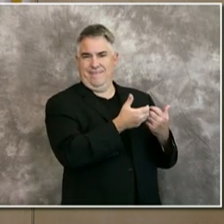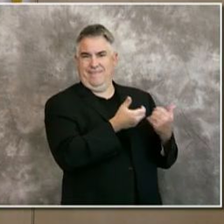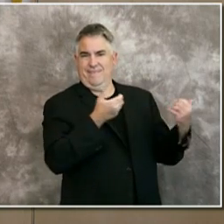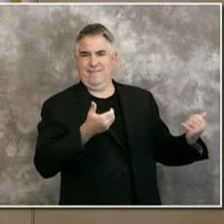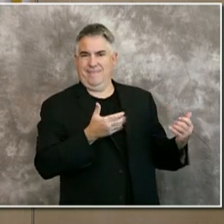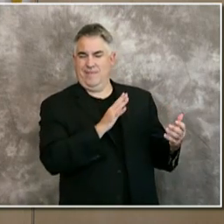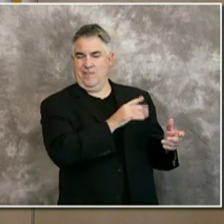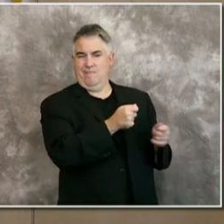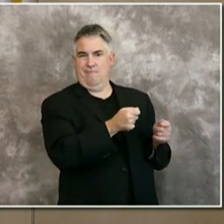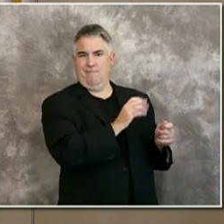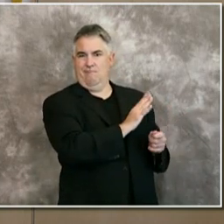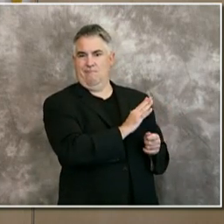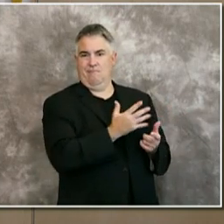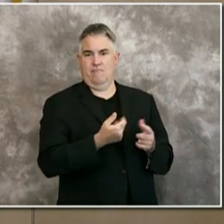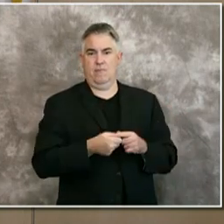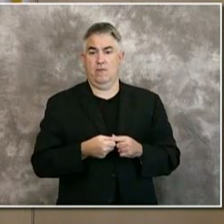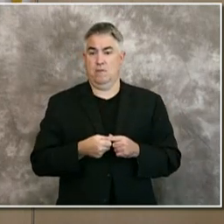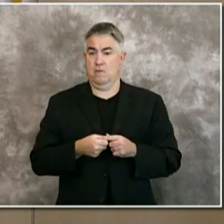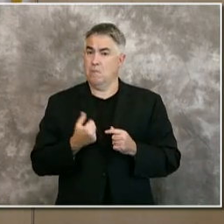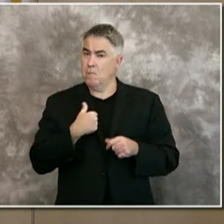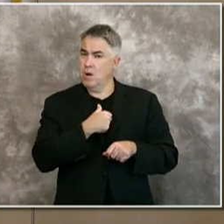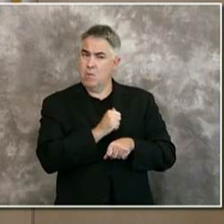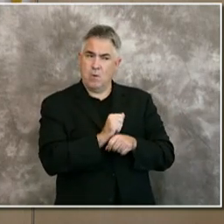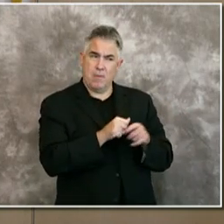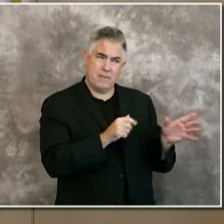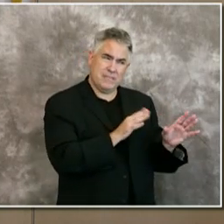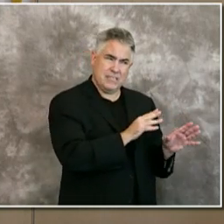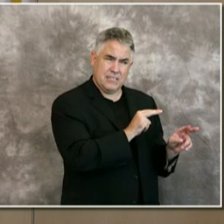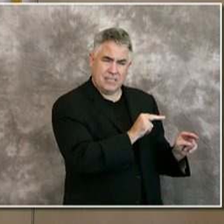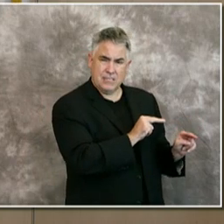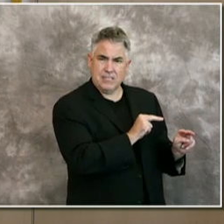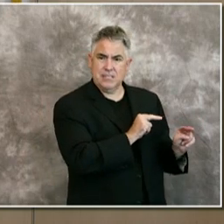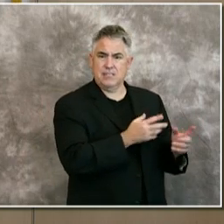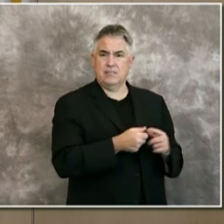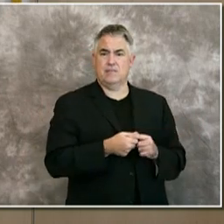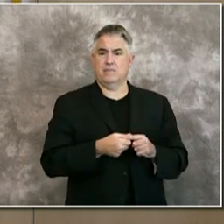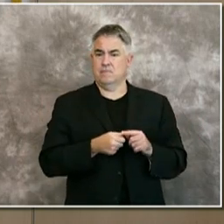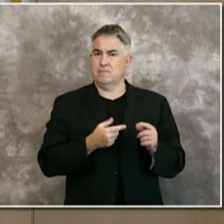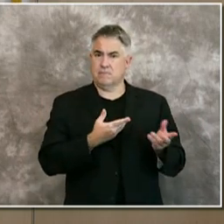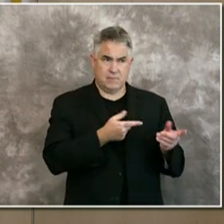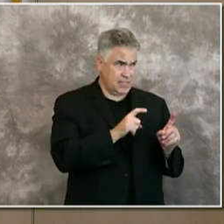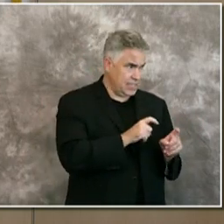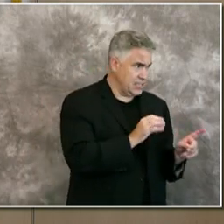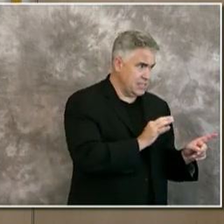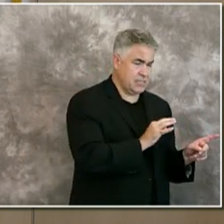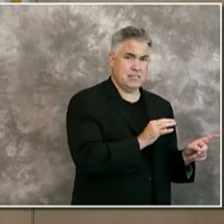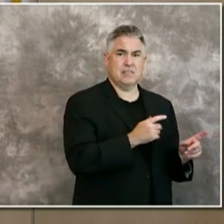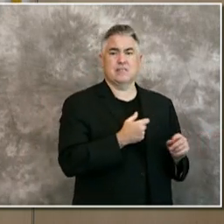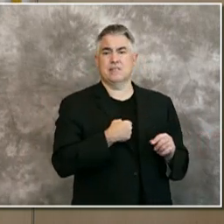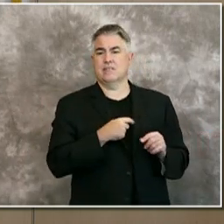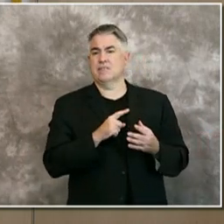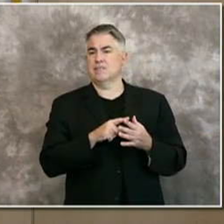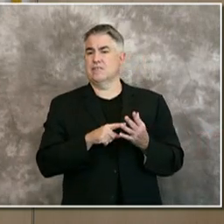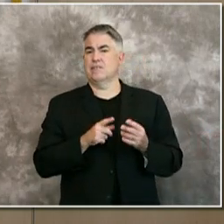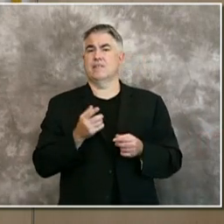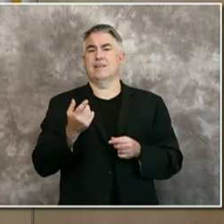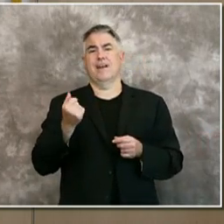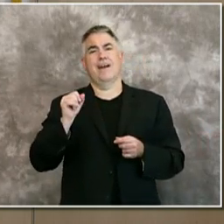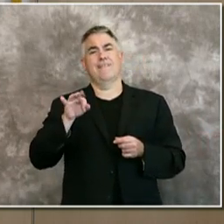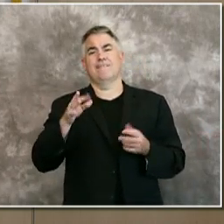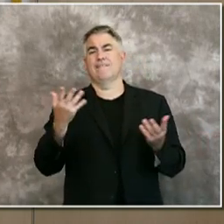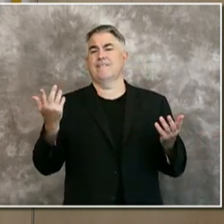work with them in terms of, we've worked with them for testing, and we also, if they are